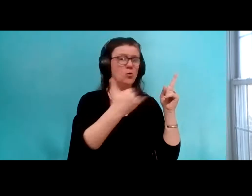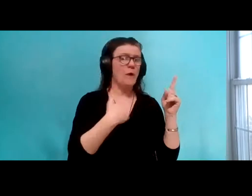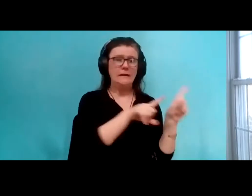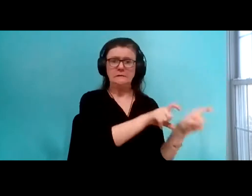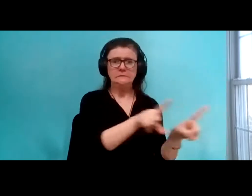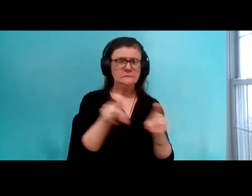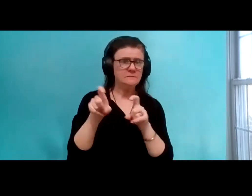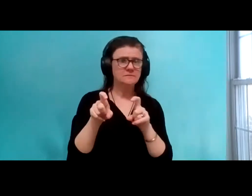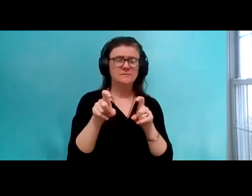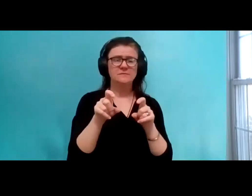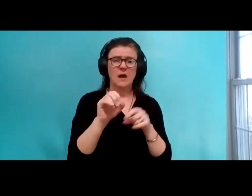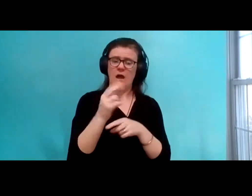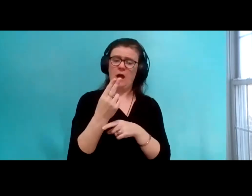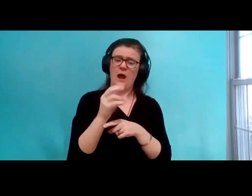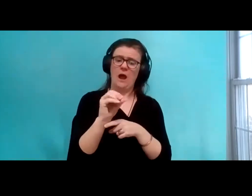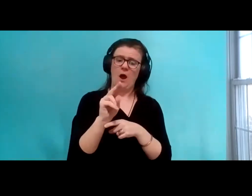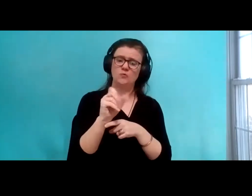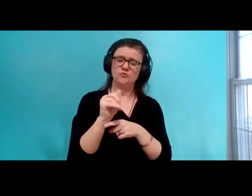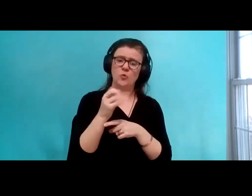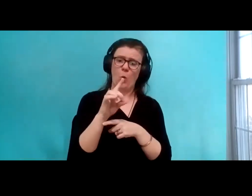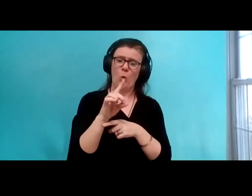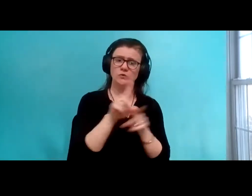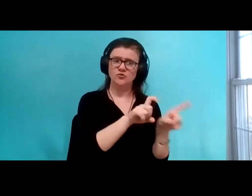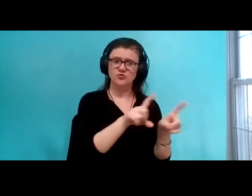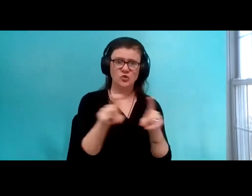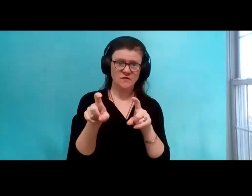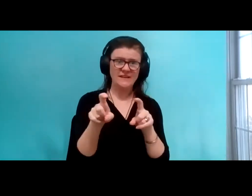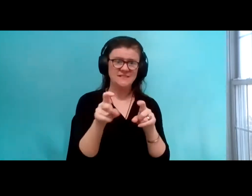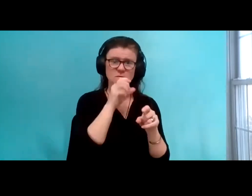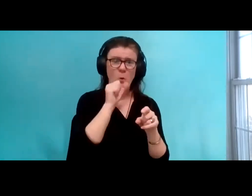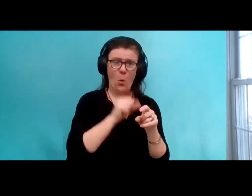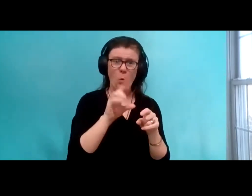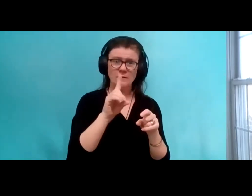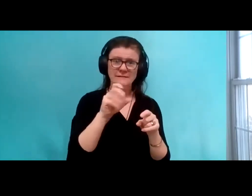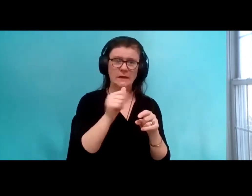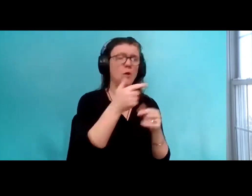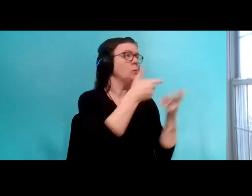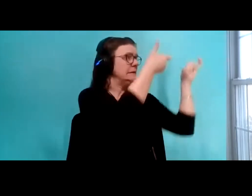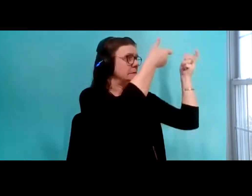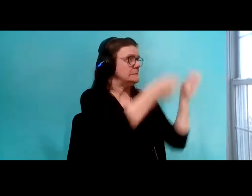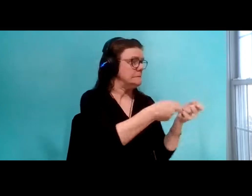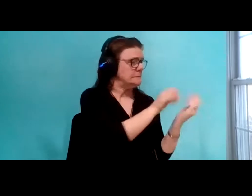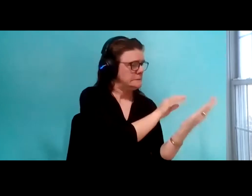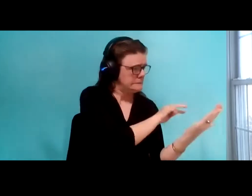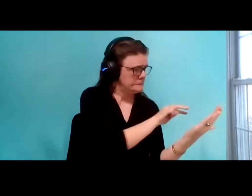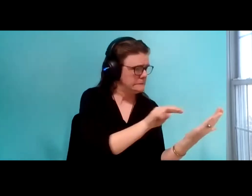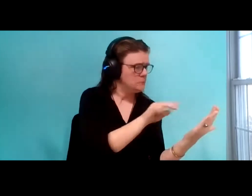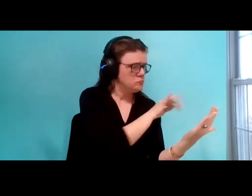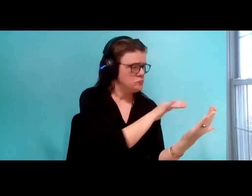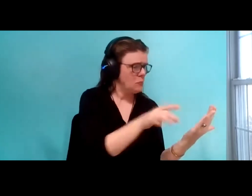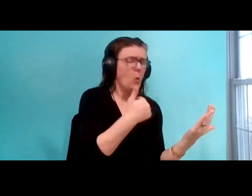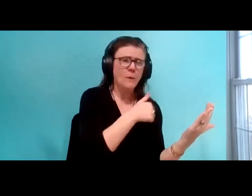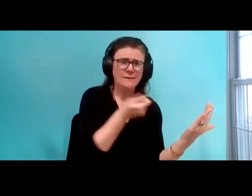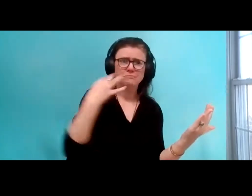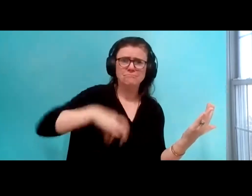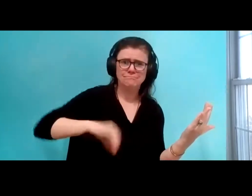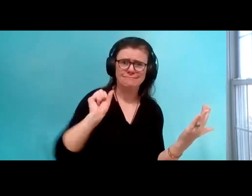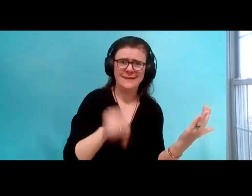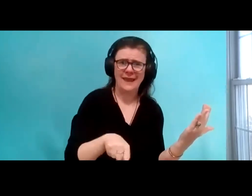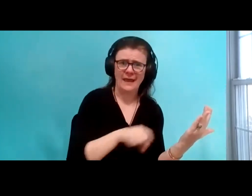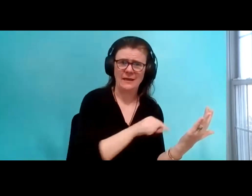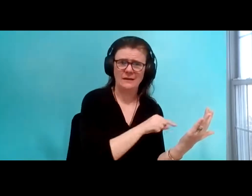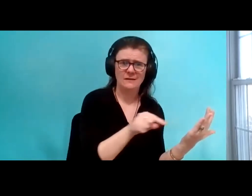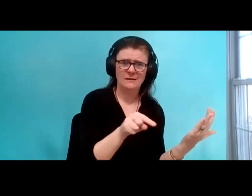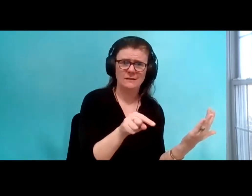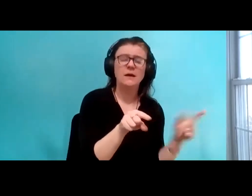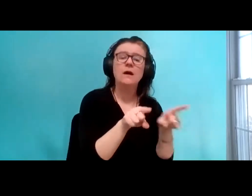household surveys. They can be better tracked to produce a lot of disaggregated data. And but also, I think one